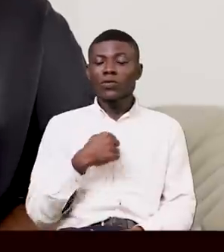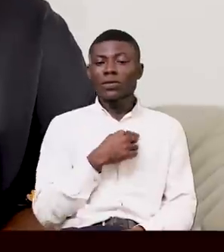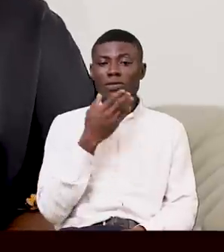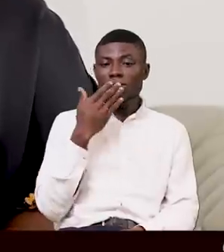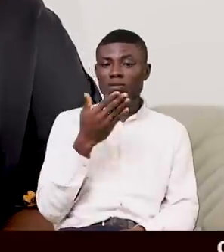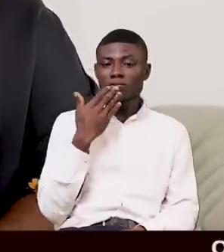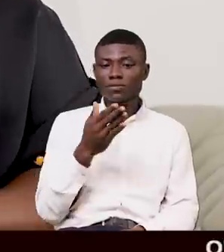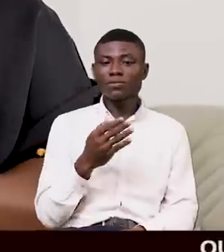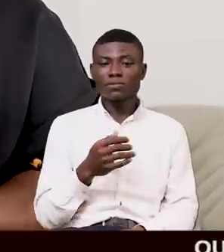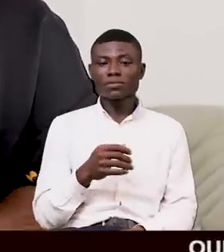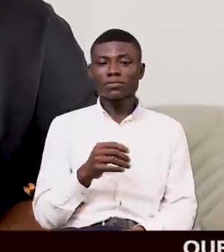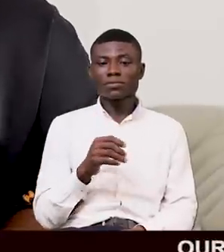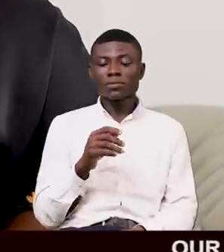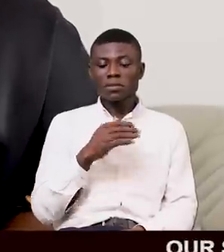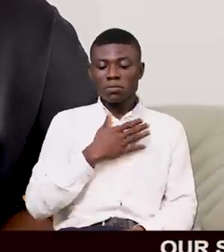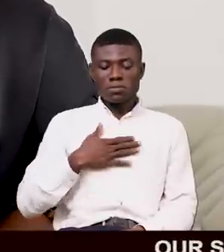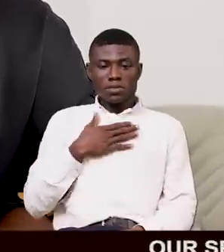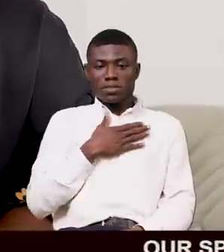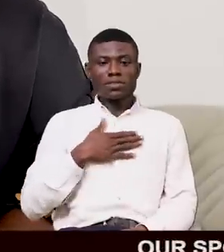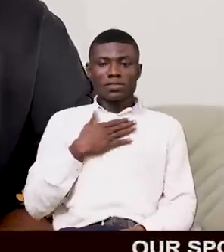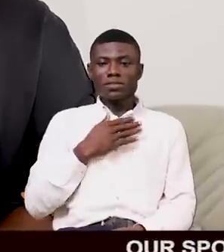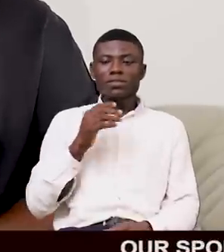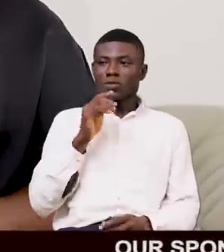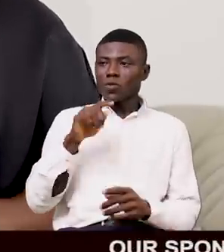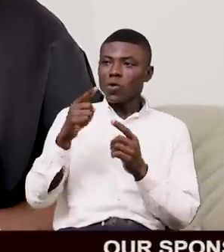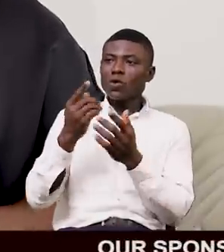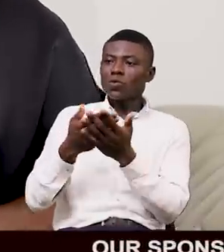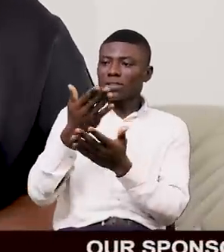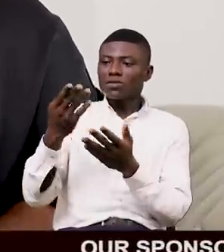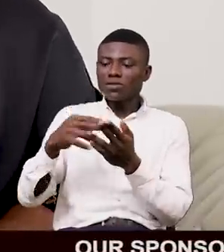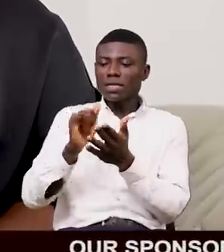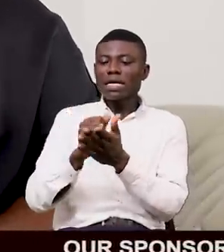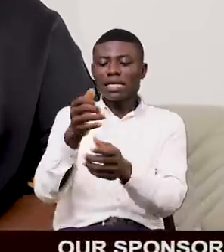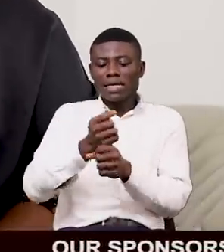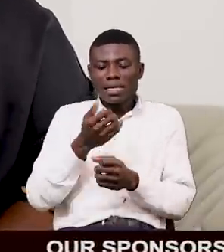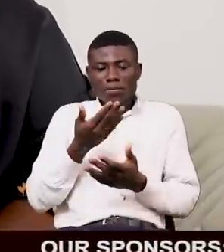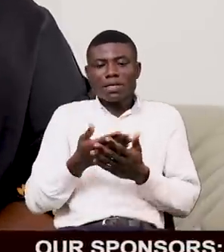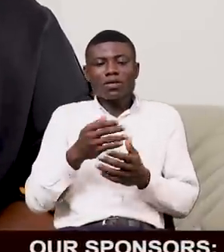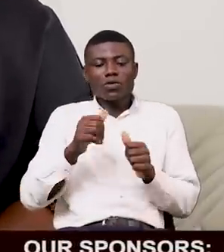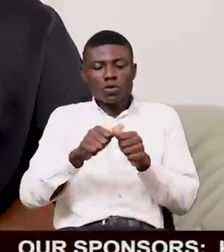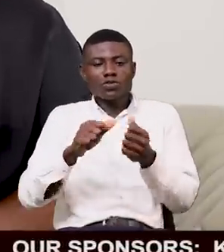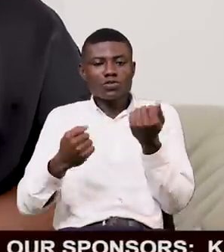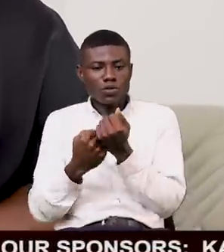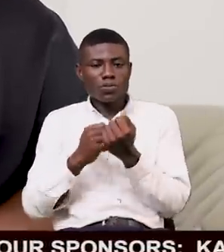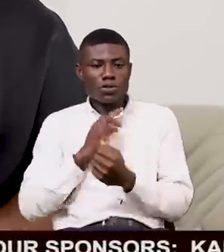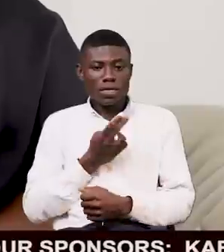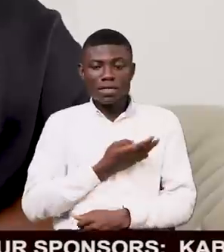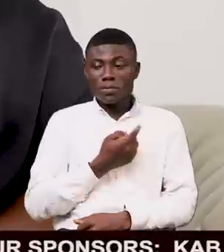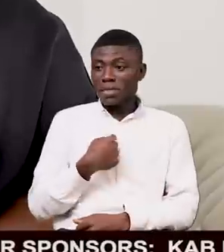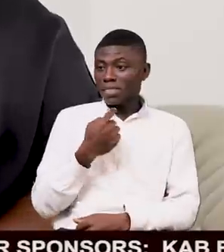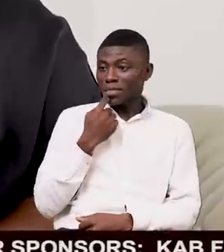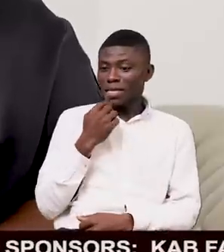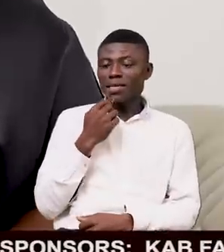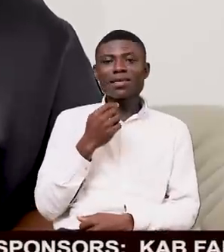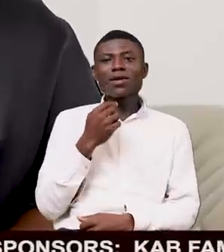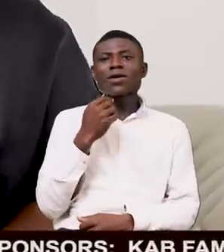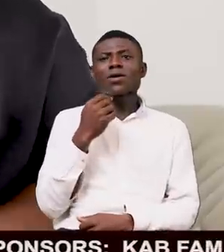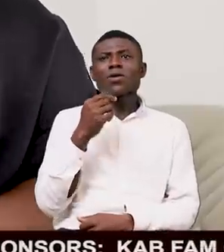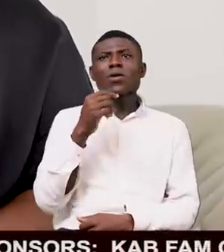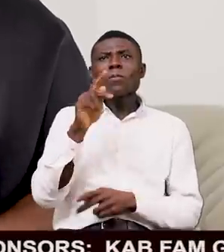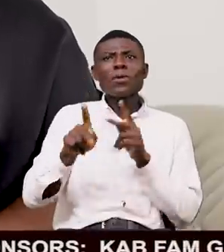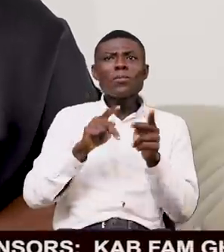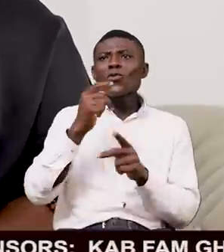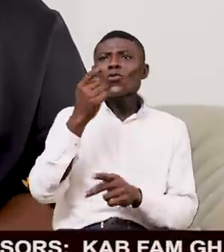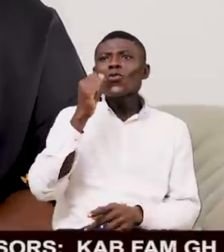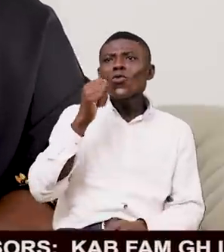Yadasi. Ya no patronize your sponsors, na my wife. Never be a man, you know my baby boy. Because the people's woman,